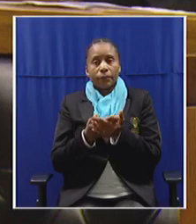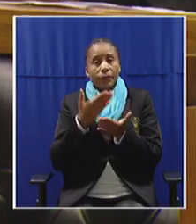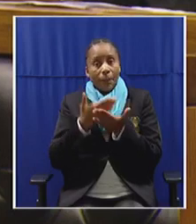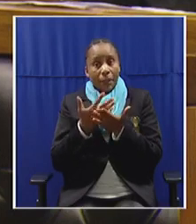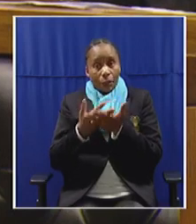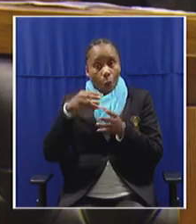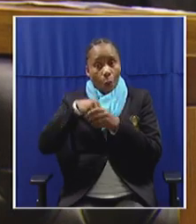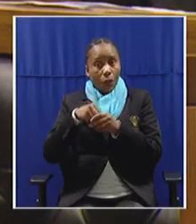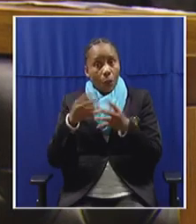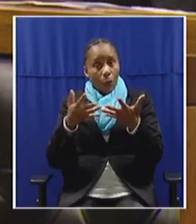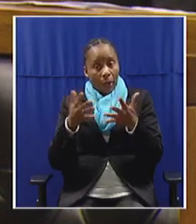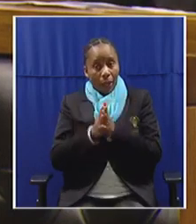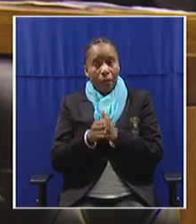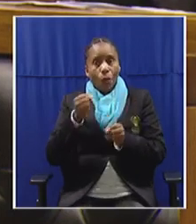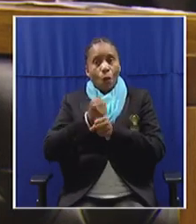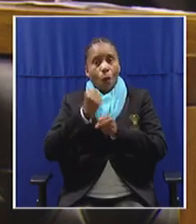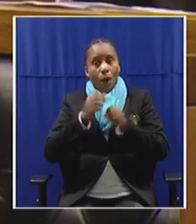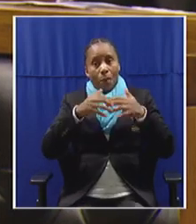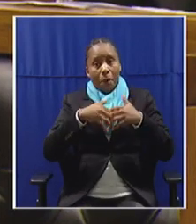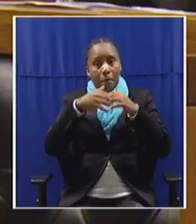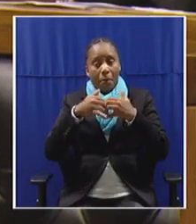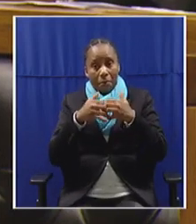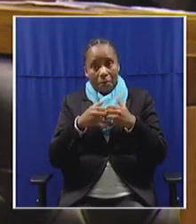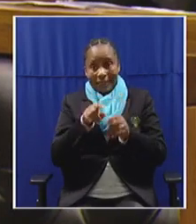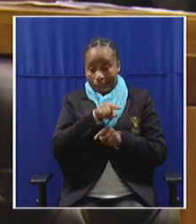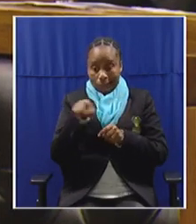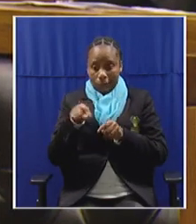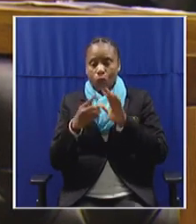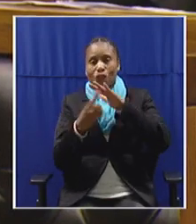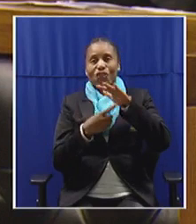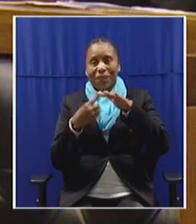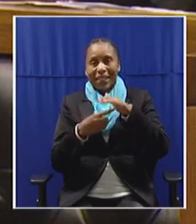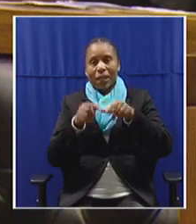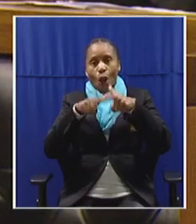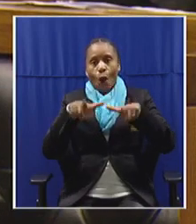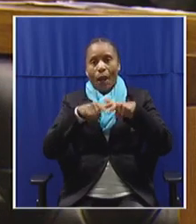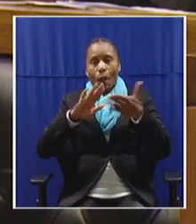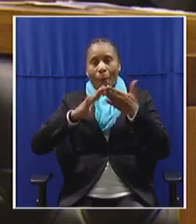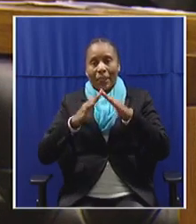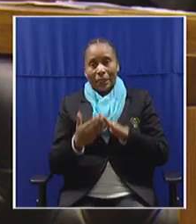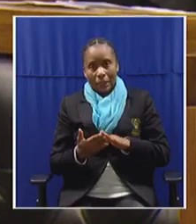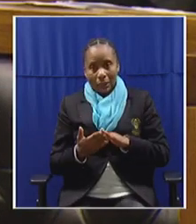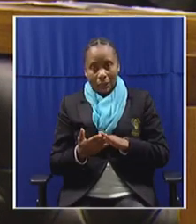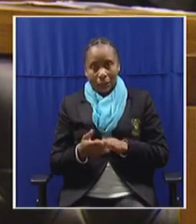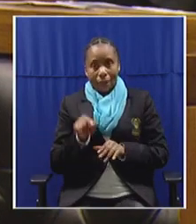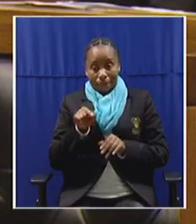contribute to job creation in these districts and local communities. In the